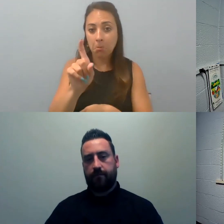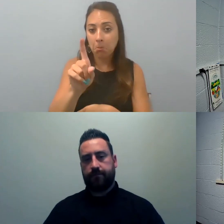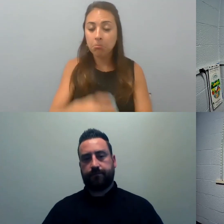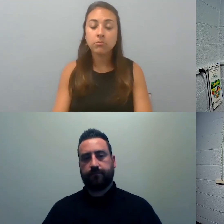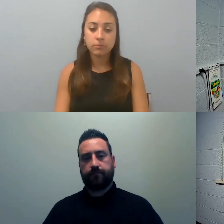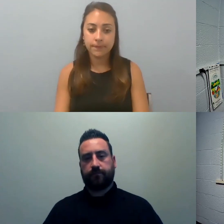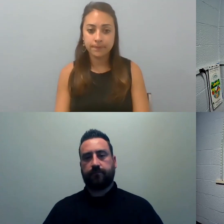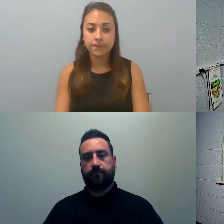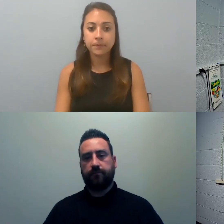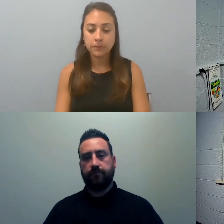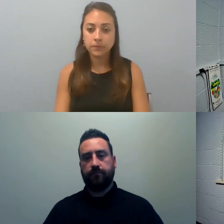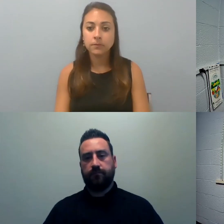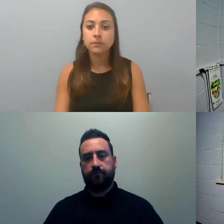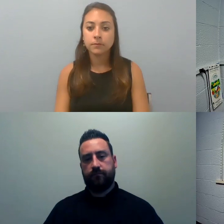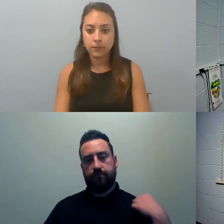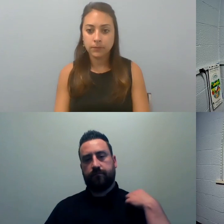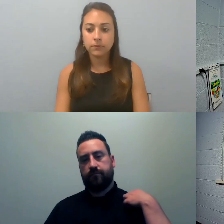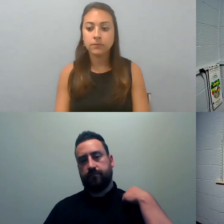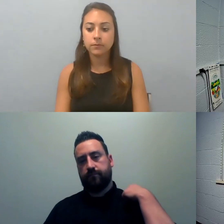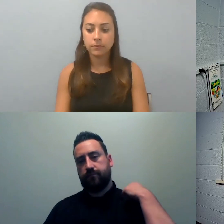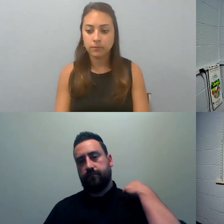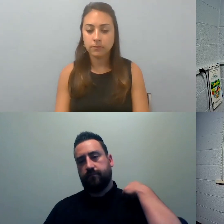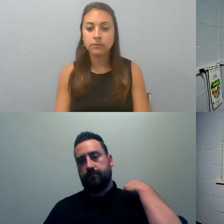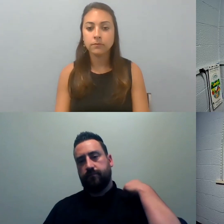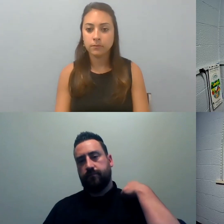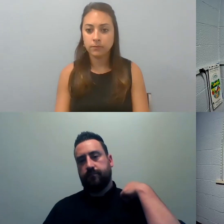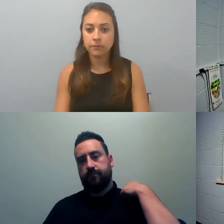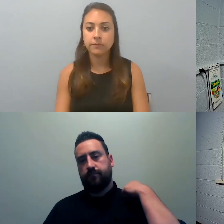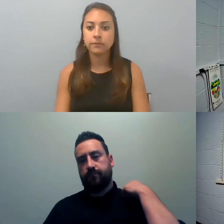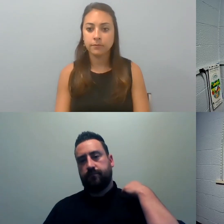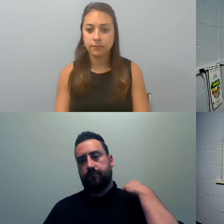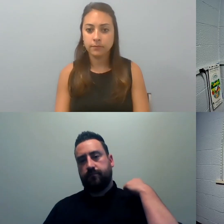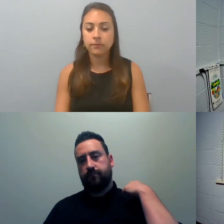the semester, and what those deadlines might be, like a